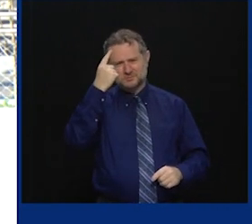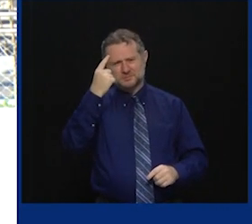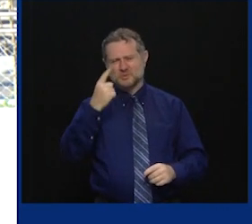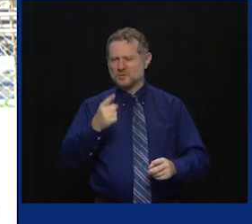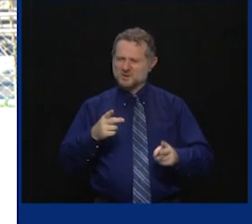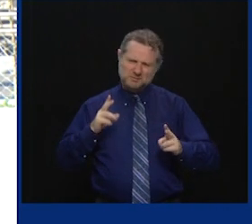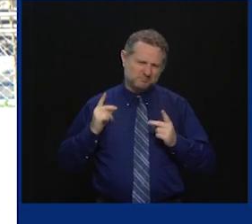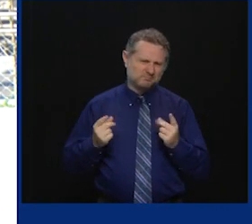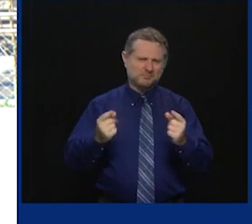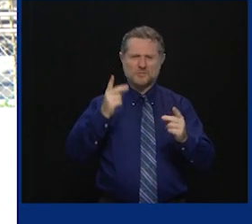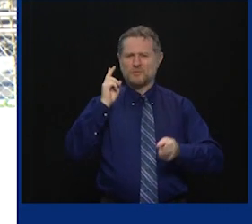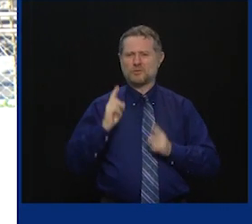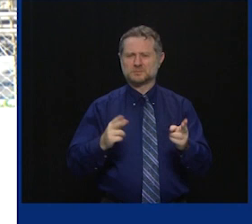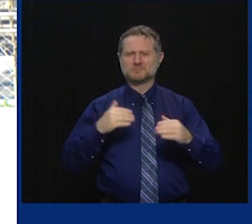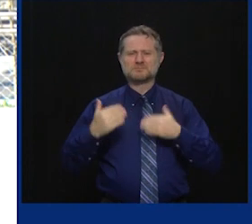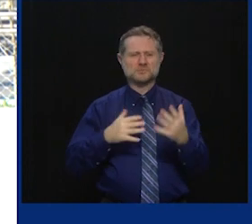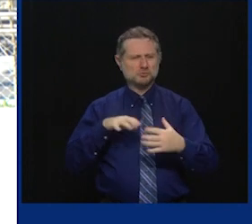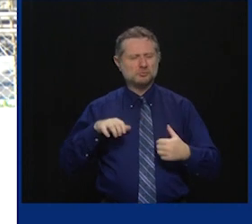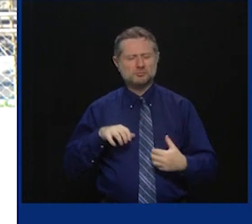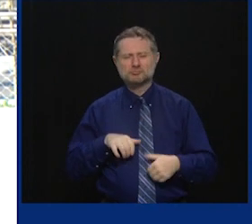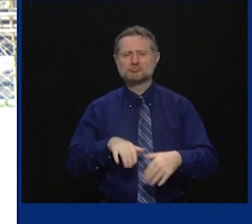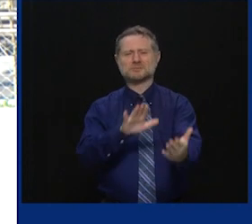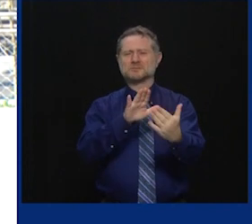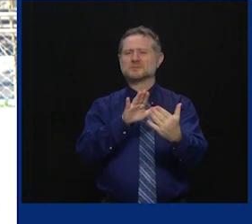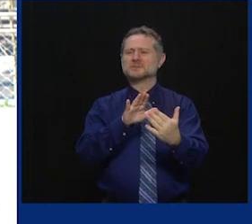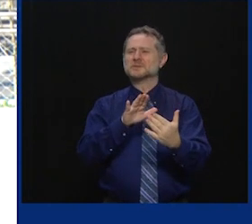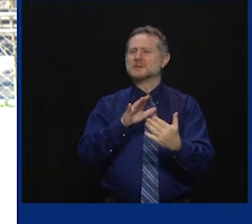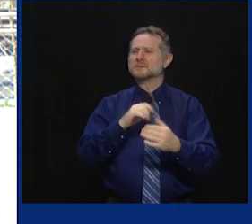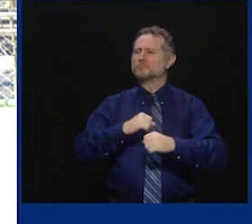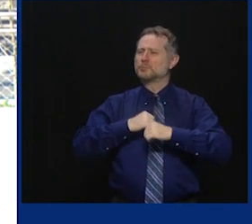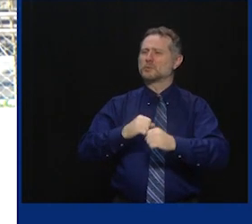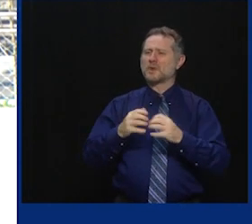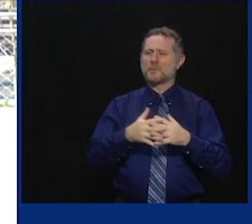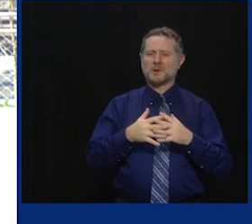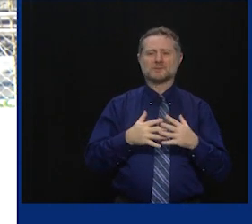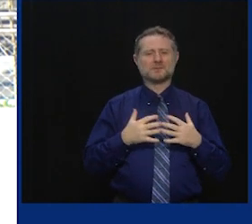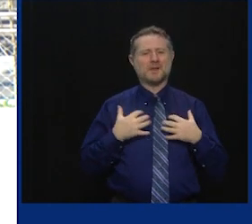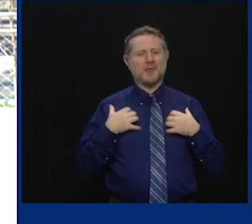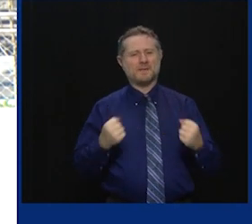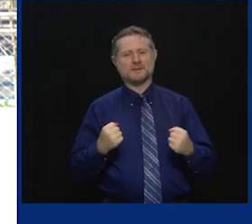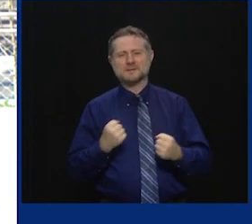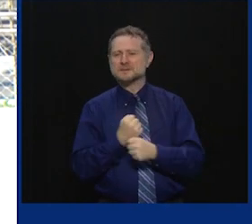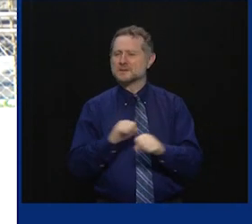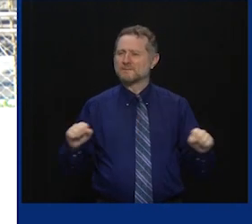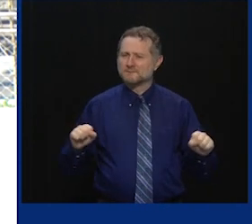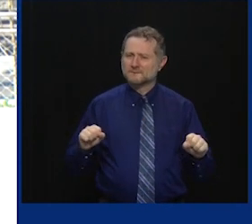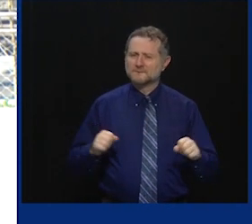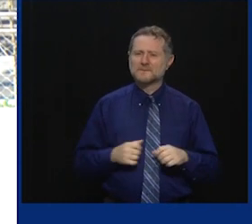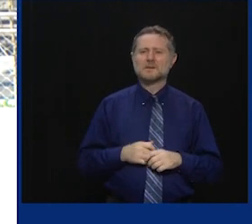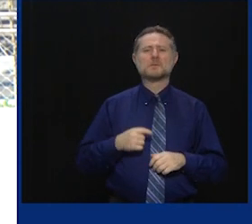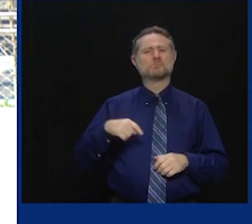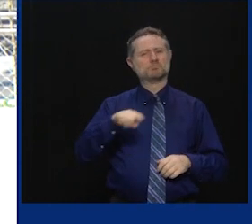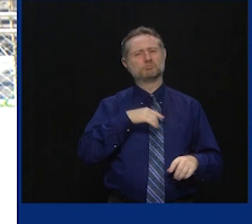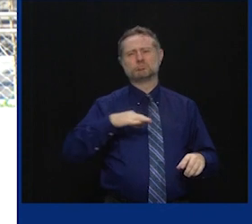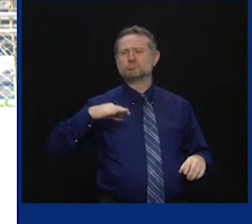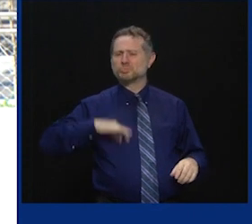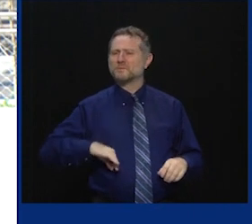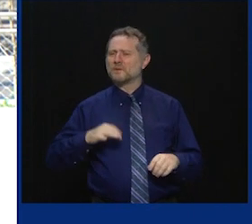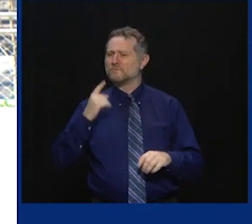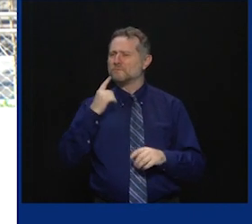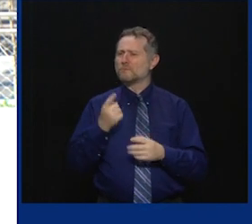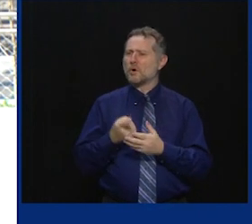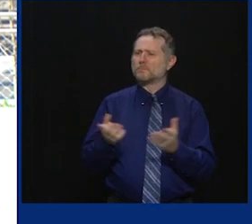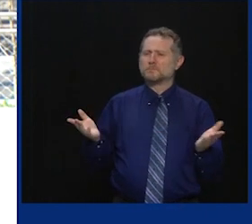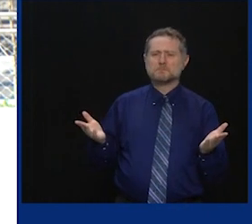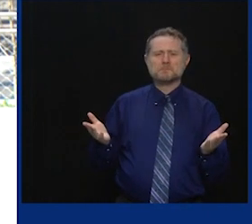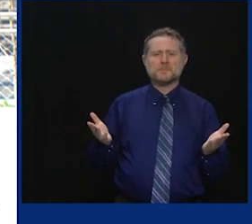on, to protect America's health and safety, and to reap the benefits that come from actions like those that